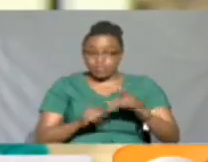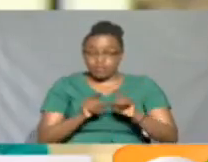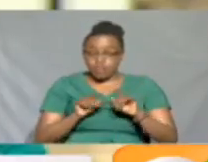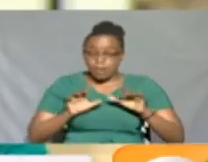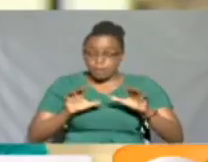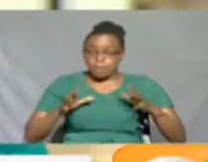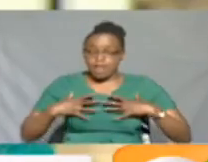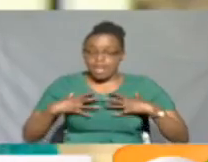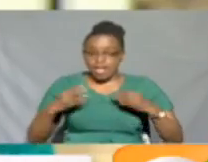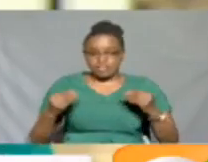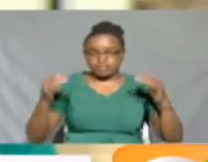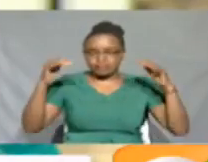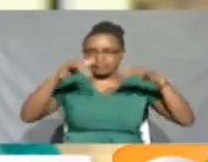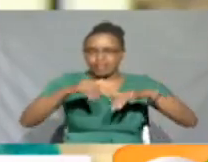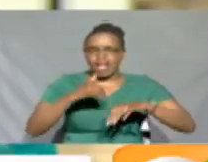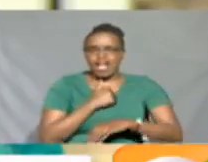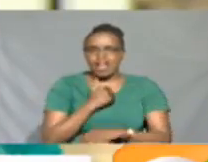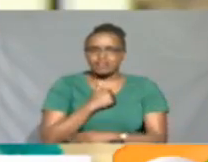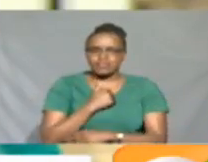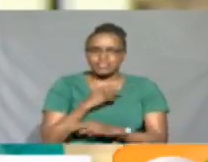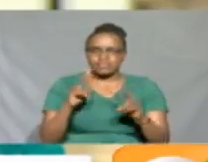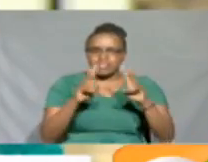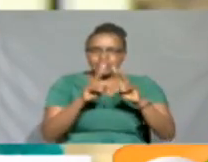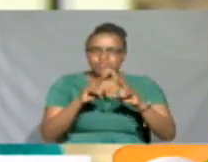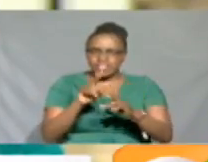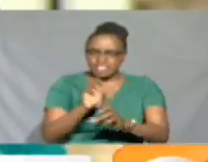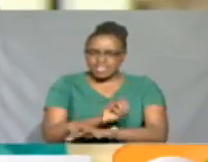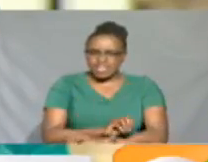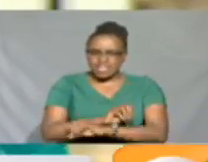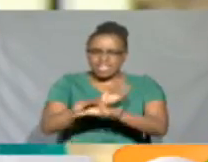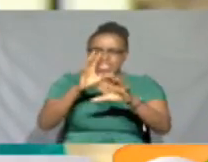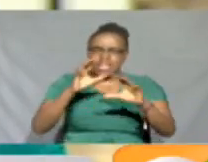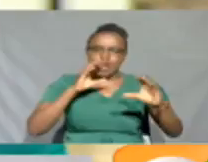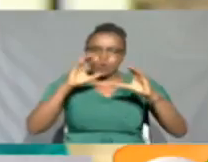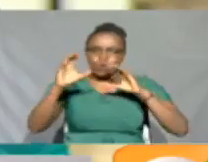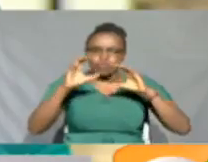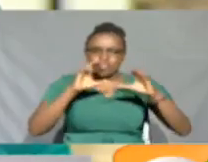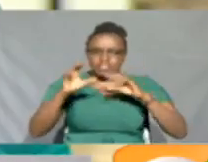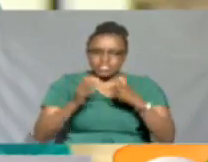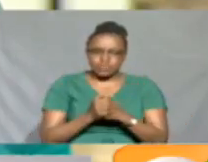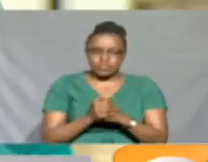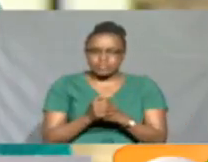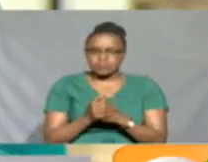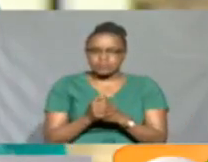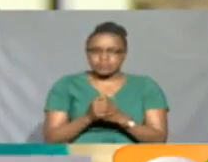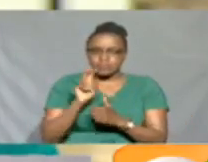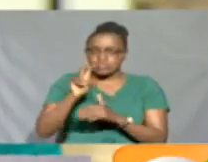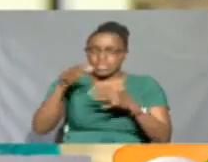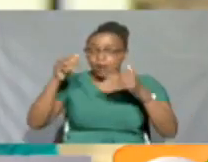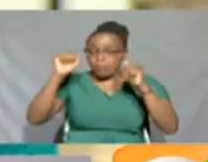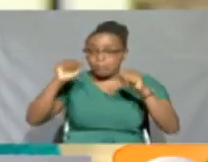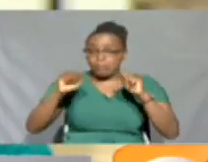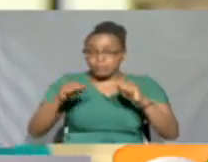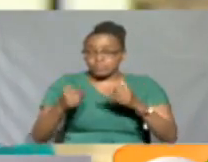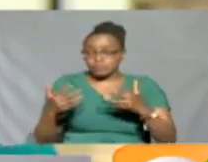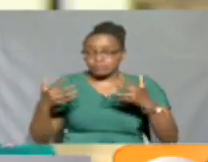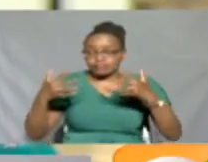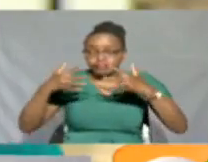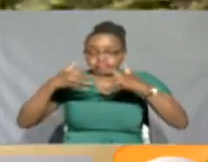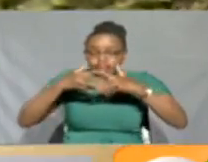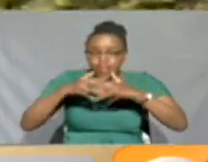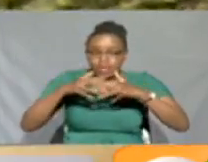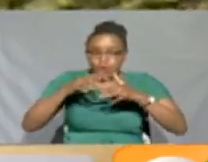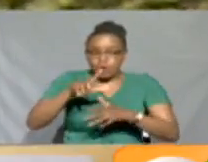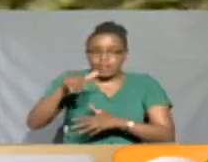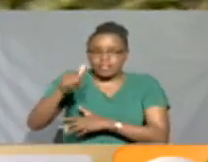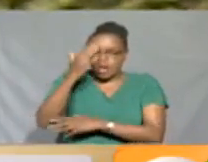pushing for a health summit, to have a very clear, you know, conversation. Yeah. And we see how we can be able to complement each other. Okay.